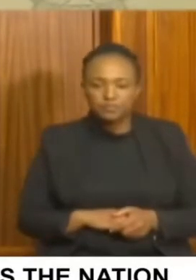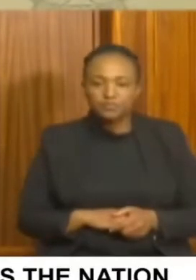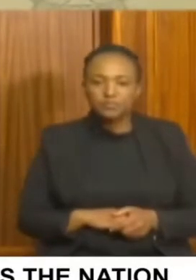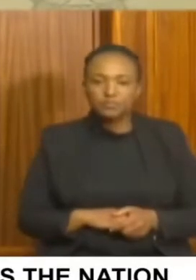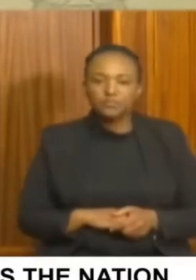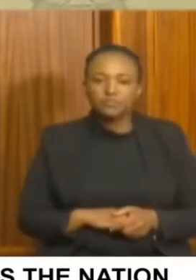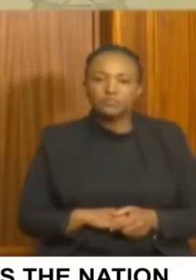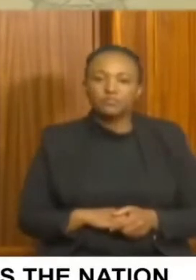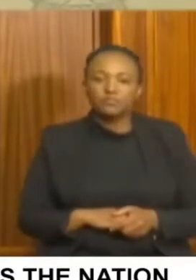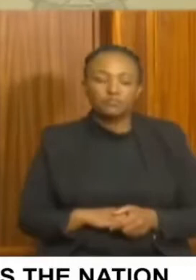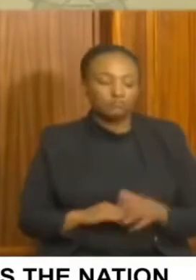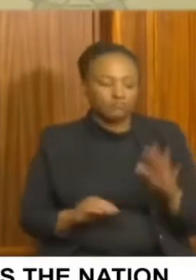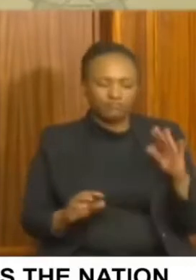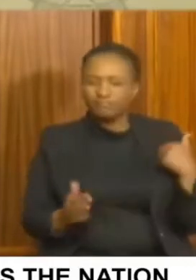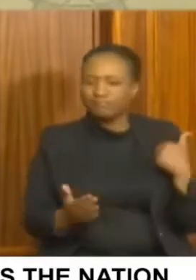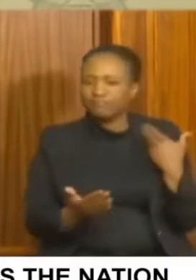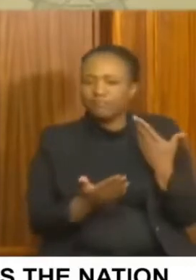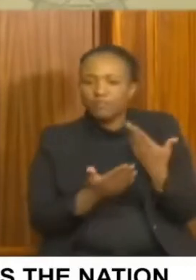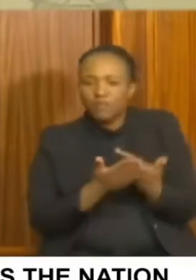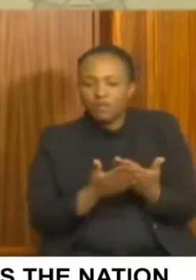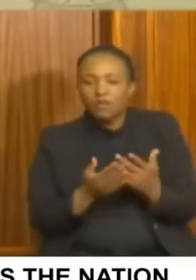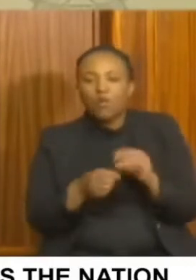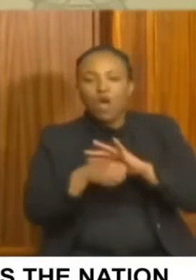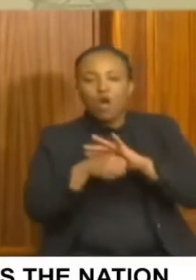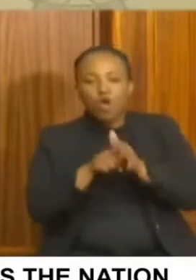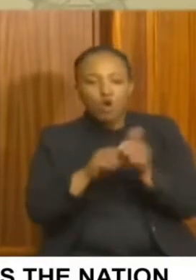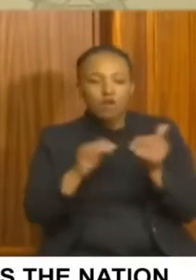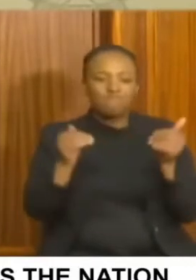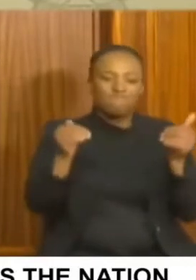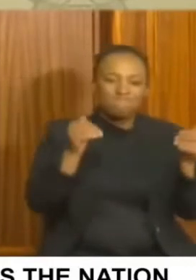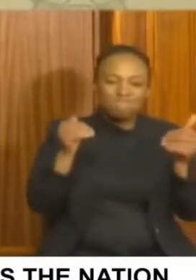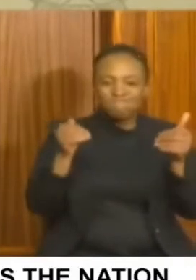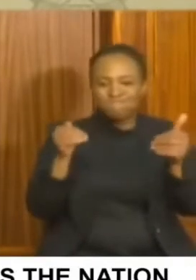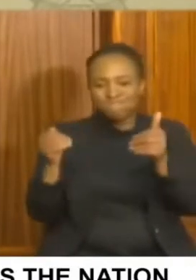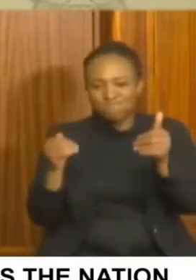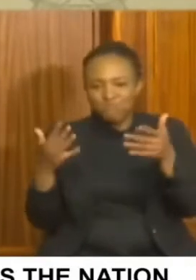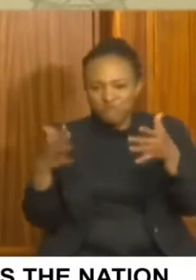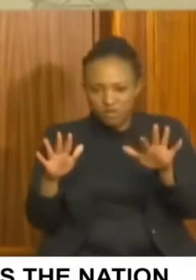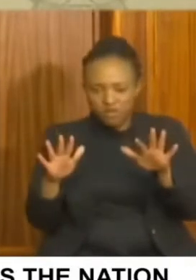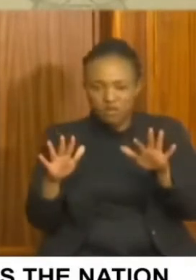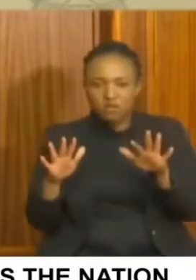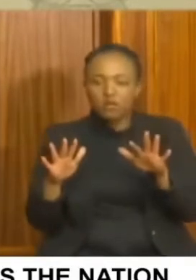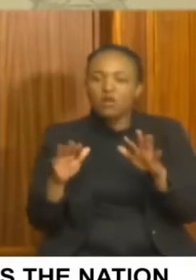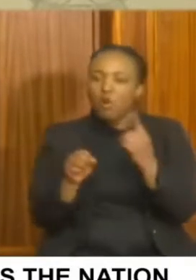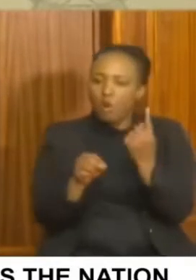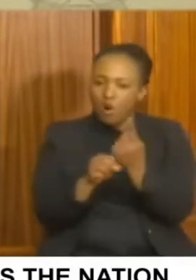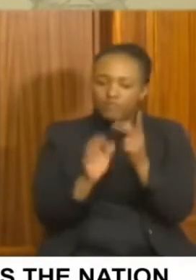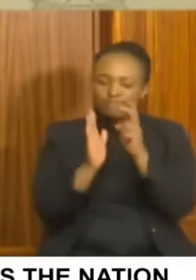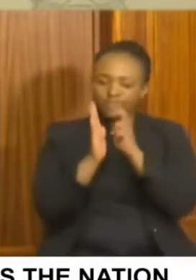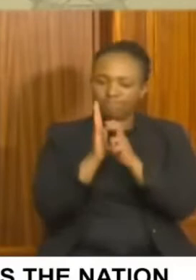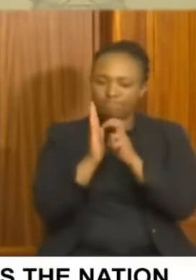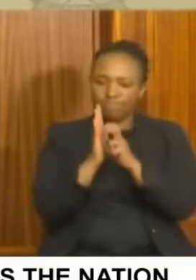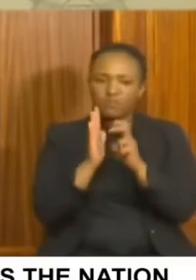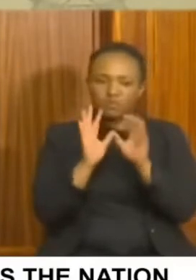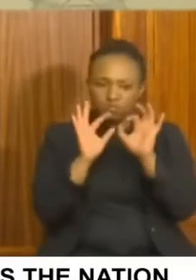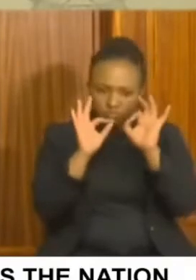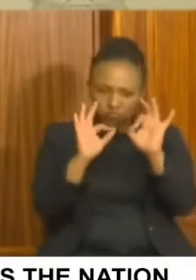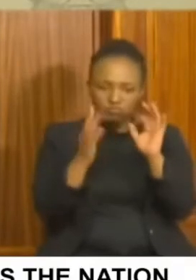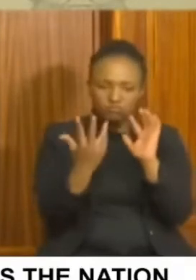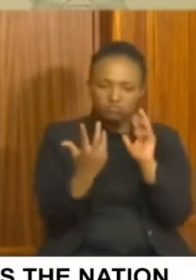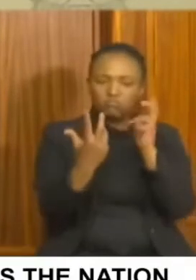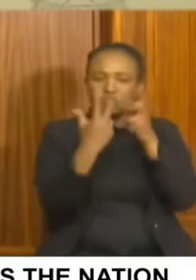Throughout our response to the pandemic, we have sought to take measures to destroy South Africa, appropriate